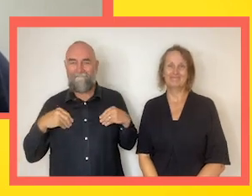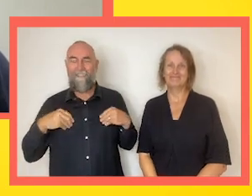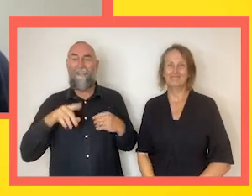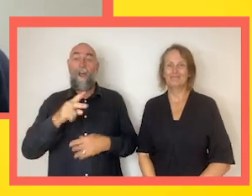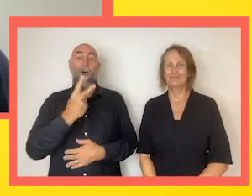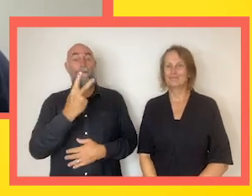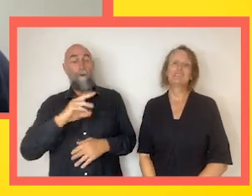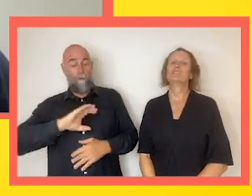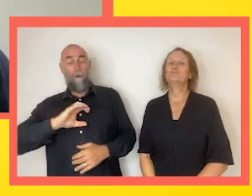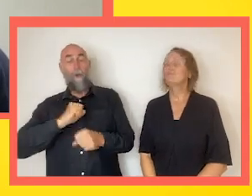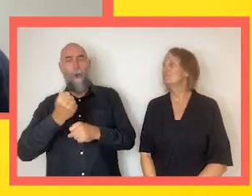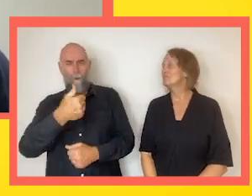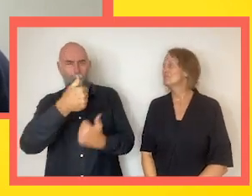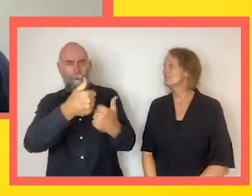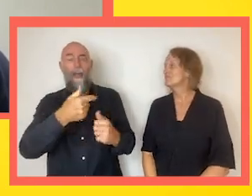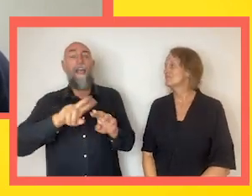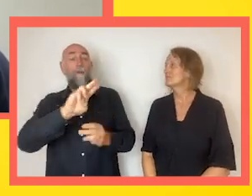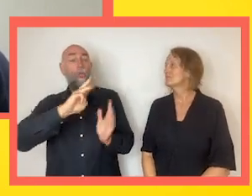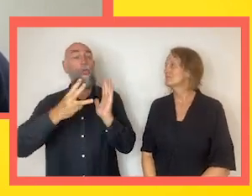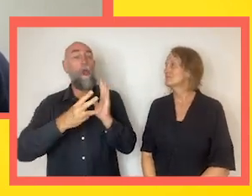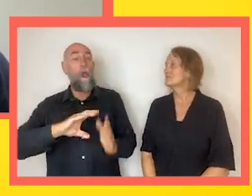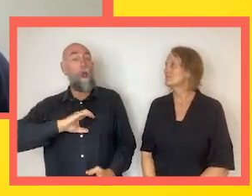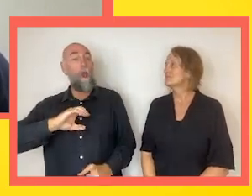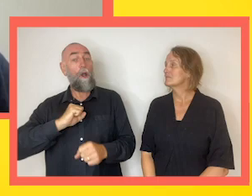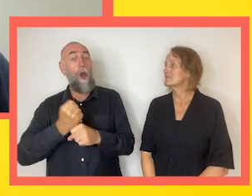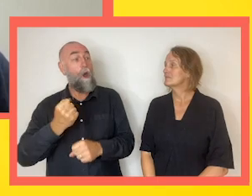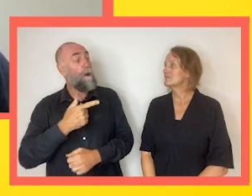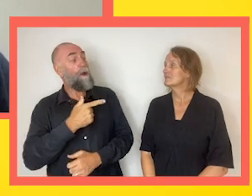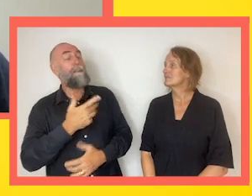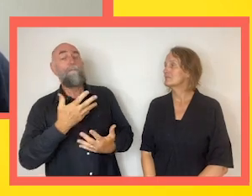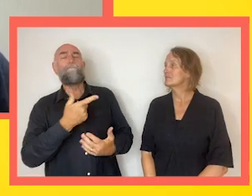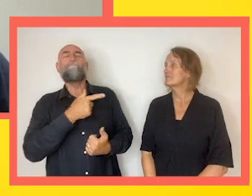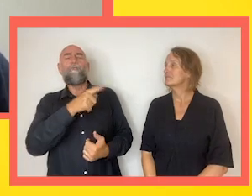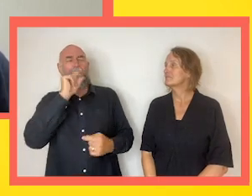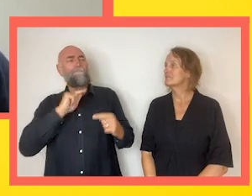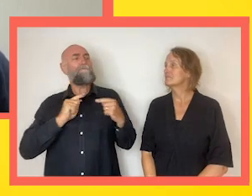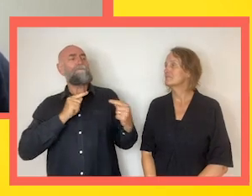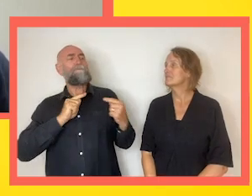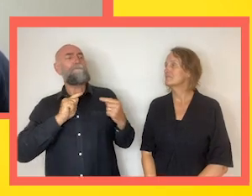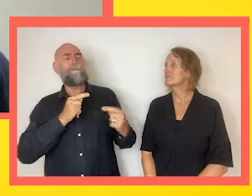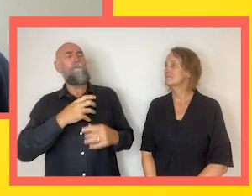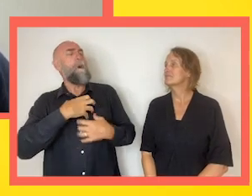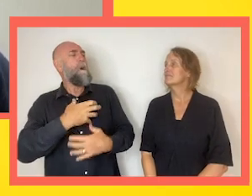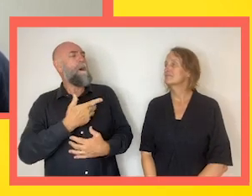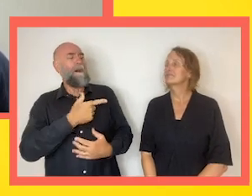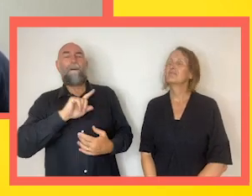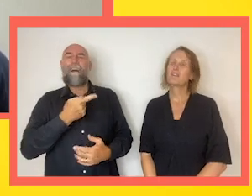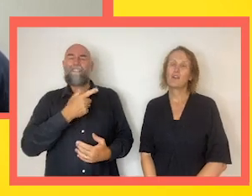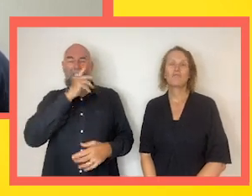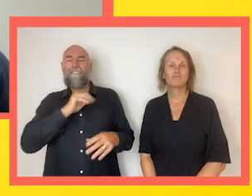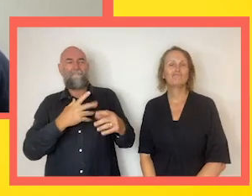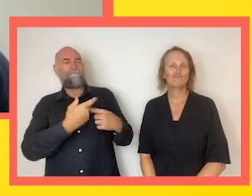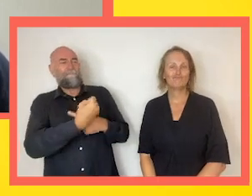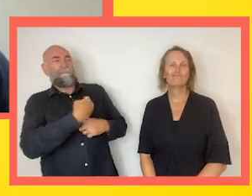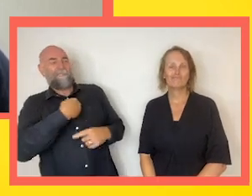2 gold medals isn't bad. If you get a 3rd one, though, then you're welcome to take my spot here on the You Little